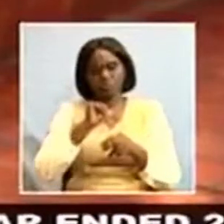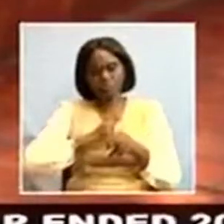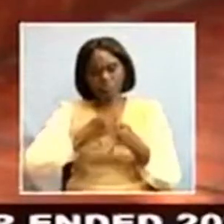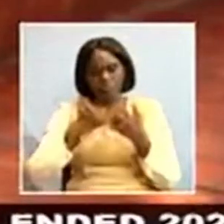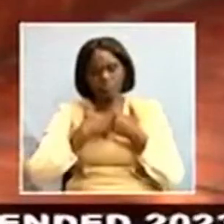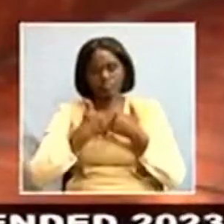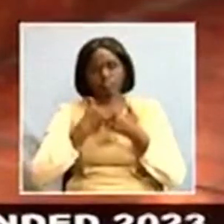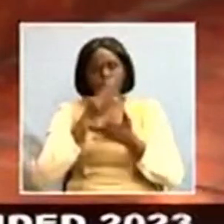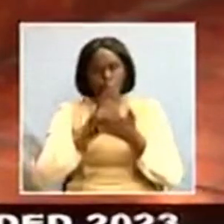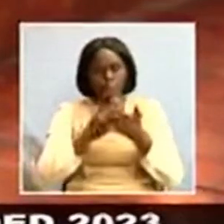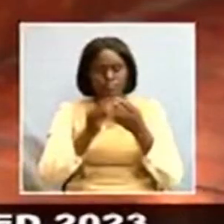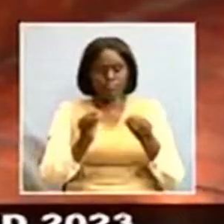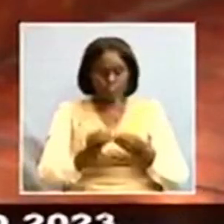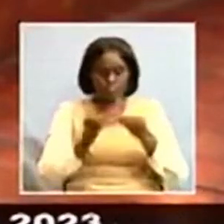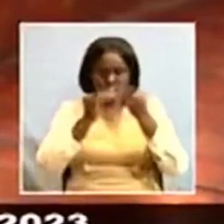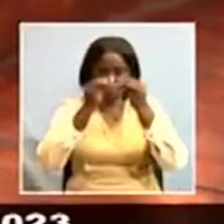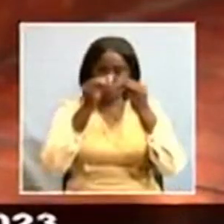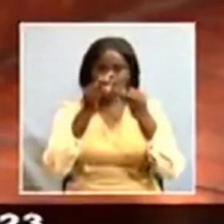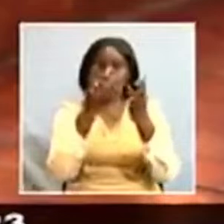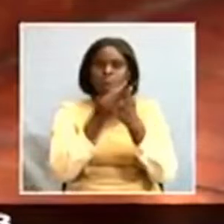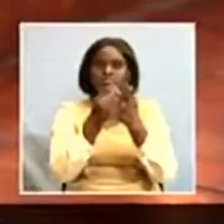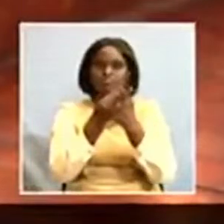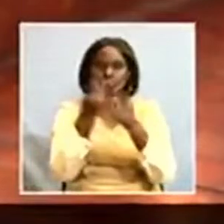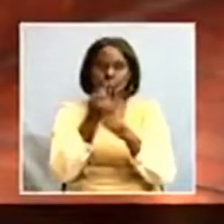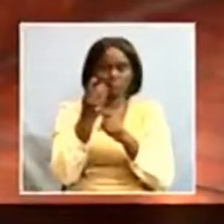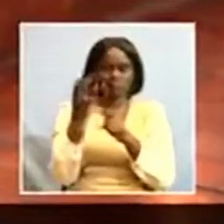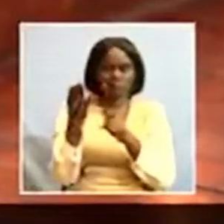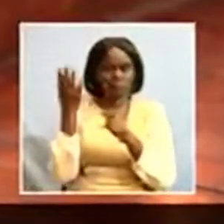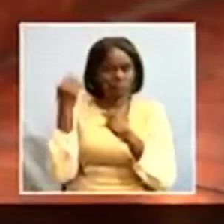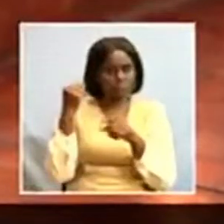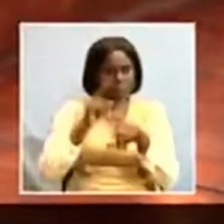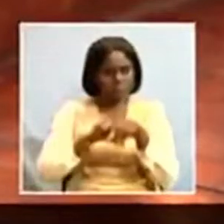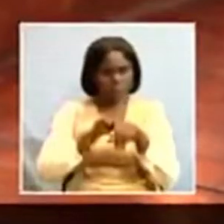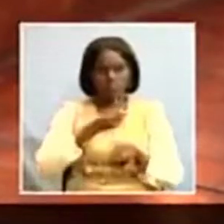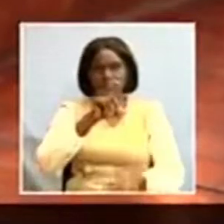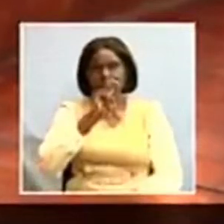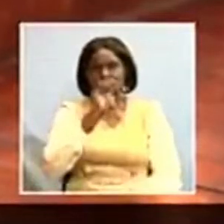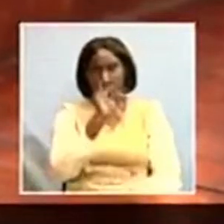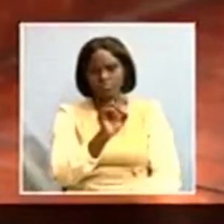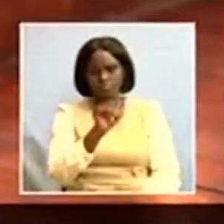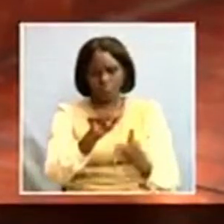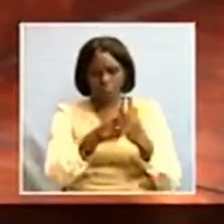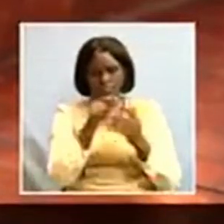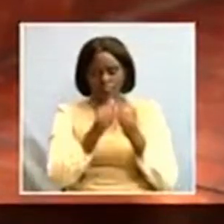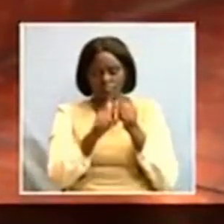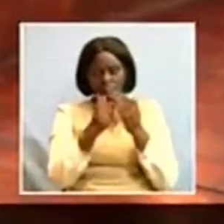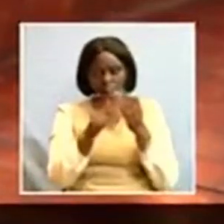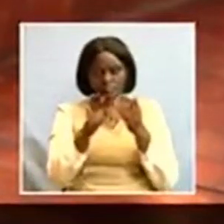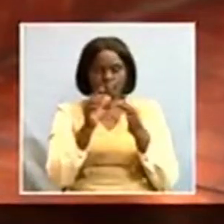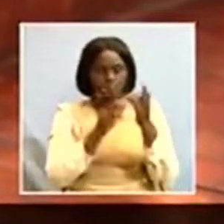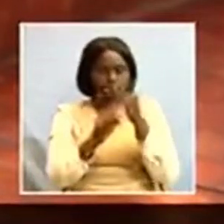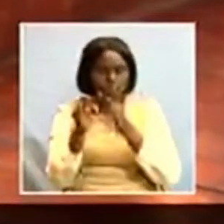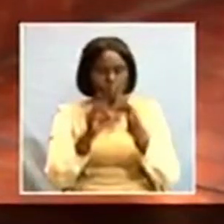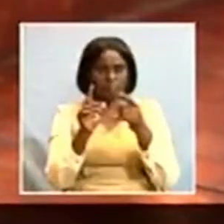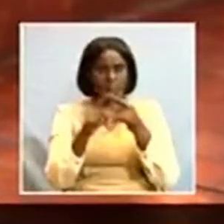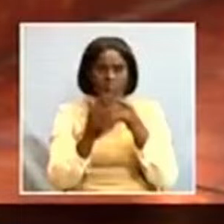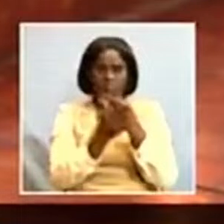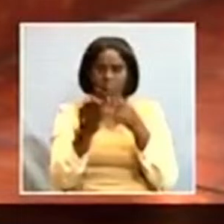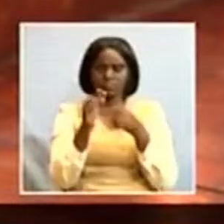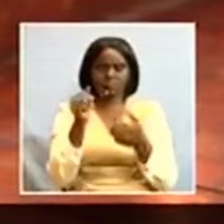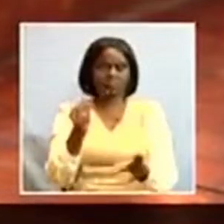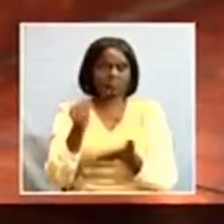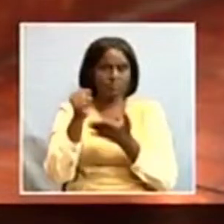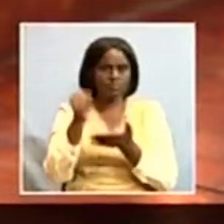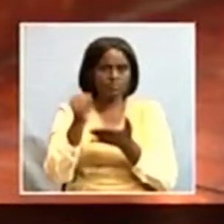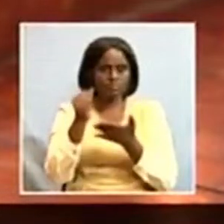had some accumulation of funds from the time 20% started, which were being attributed to the